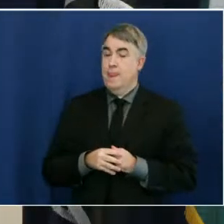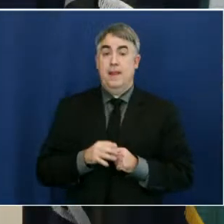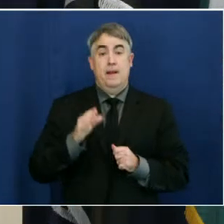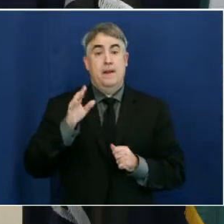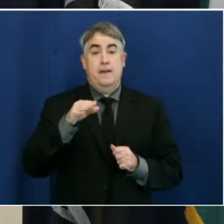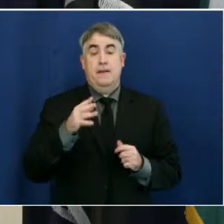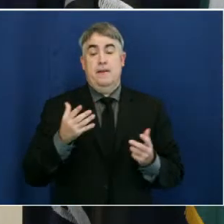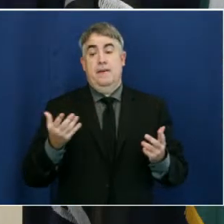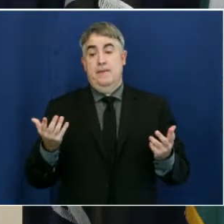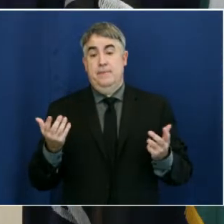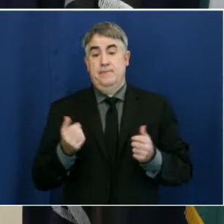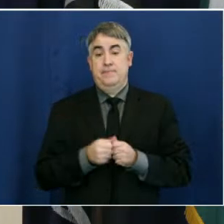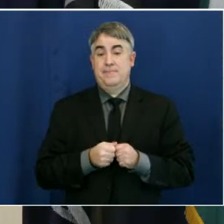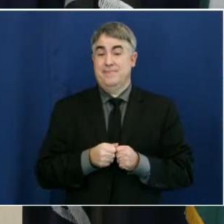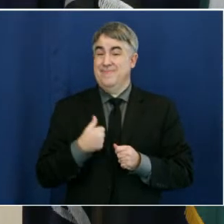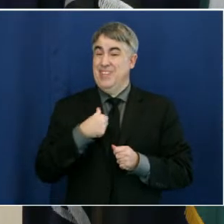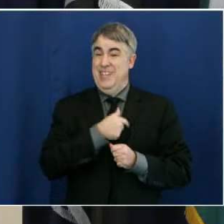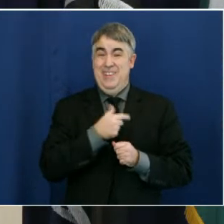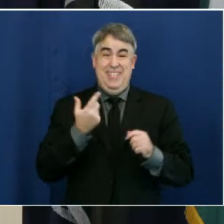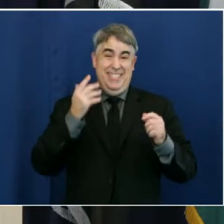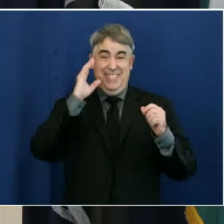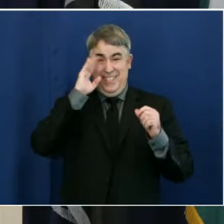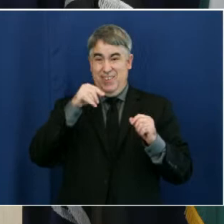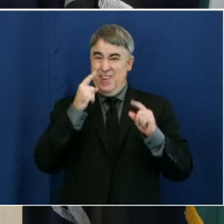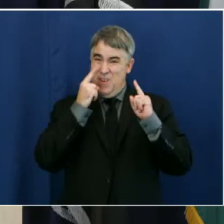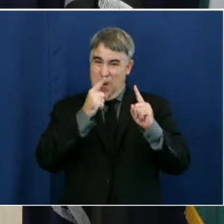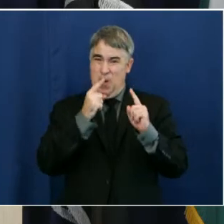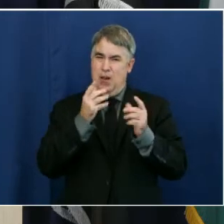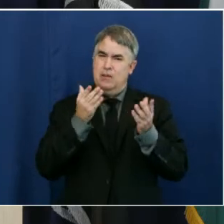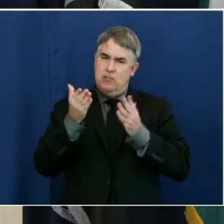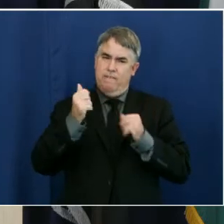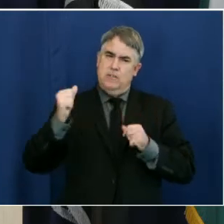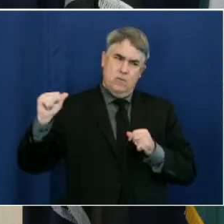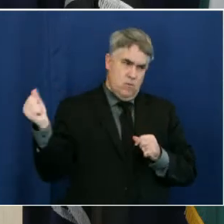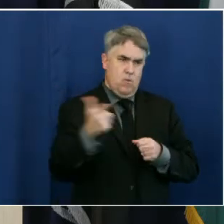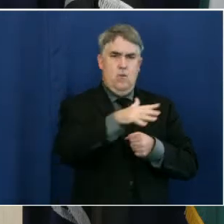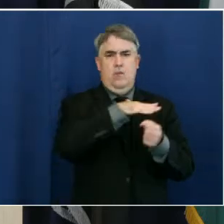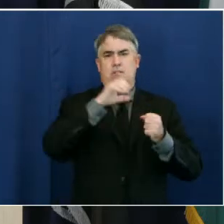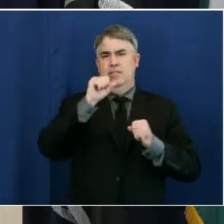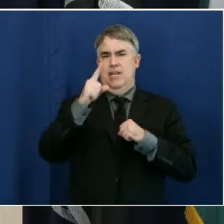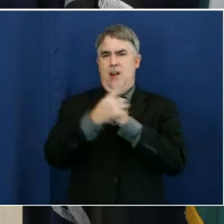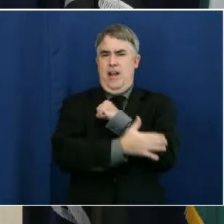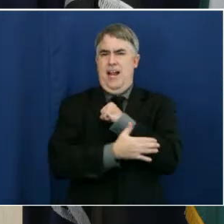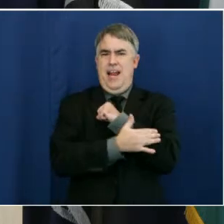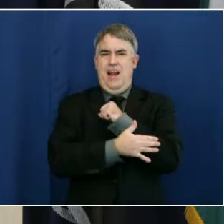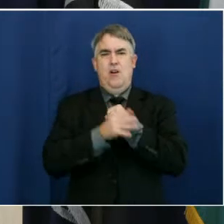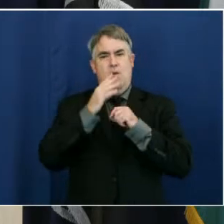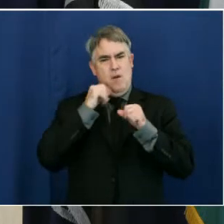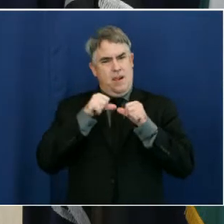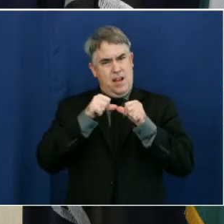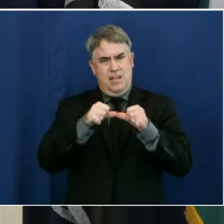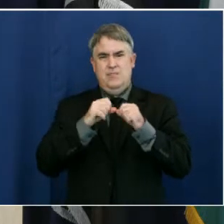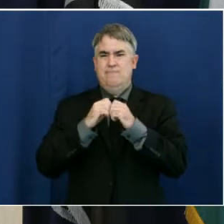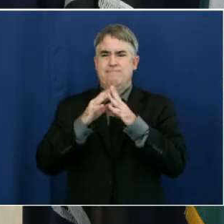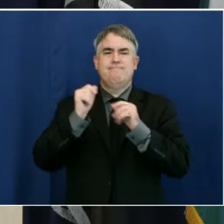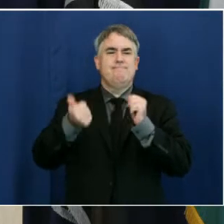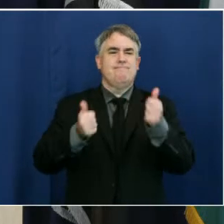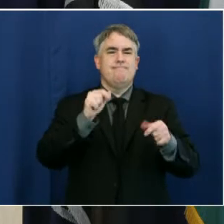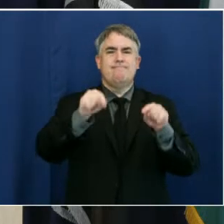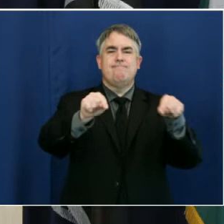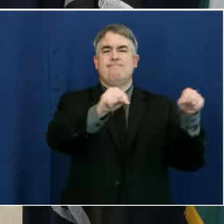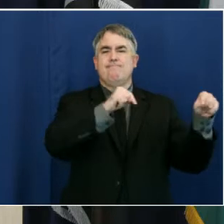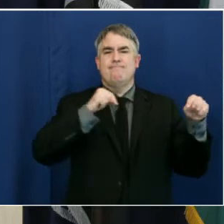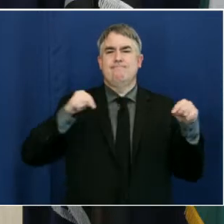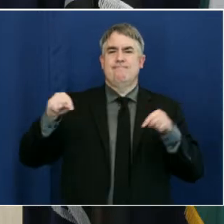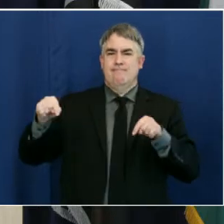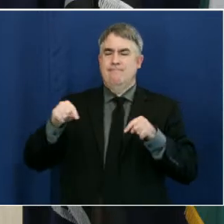to serve the whole county, and we're going to build out more pods. And a lot of people who are in maybe lower impacted communities are also